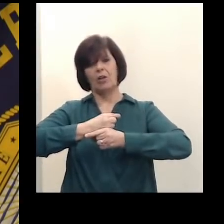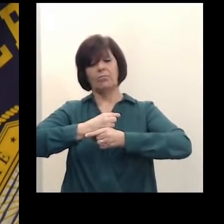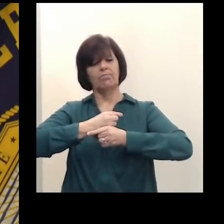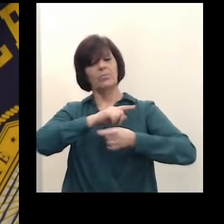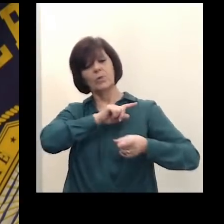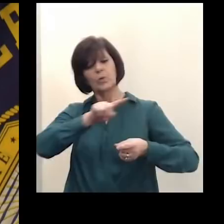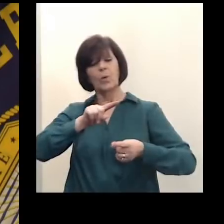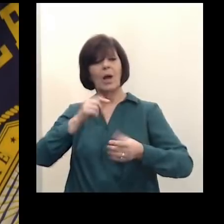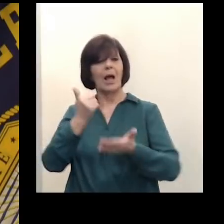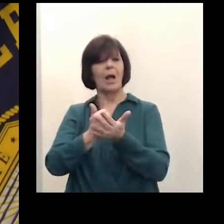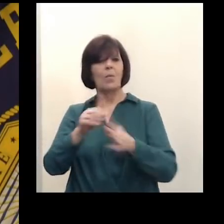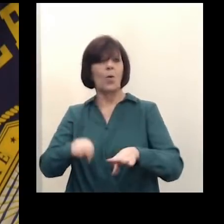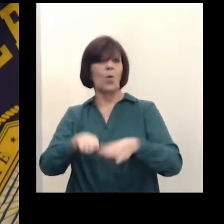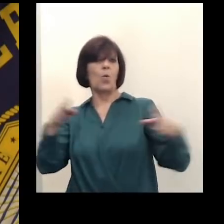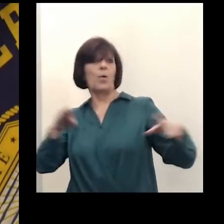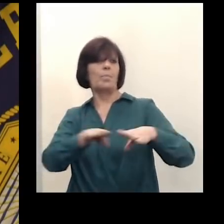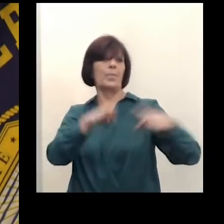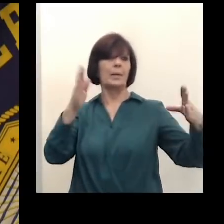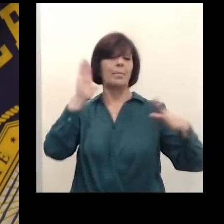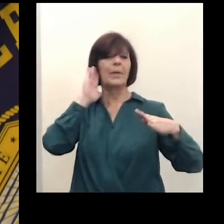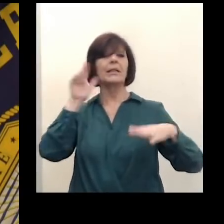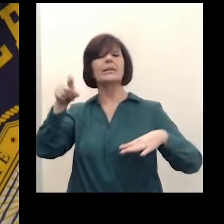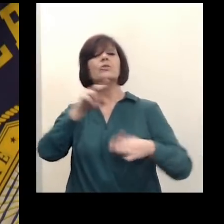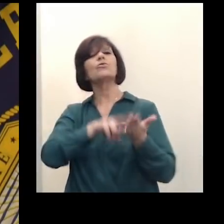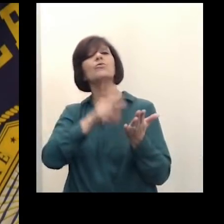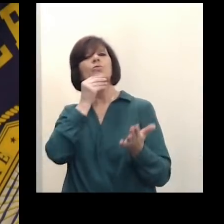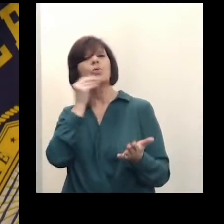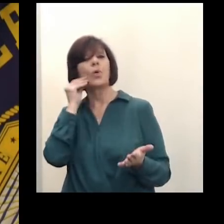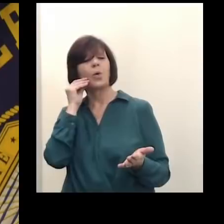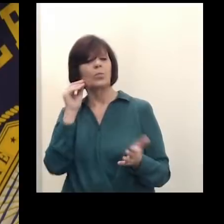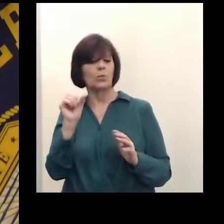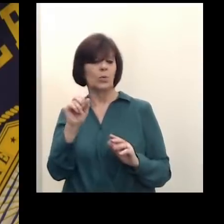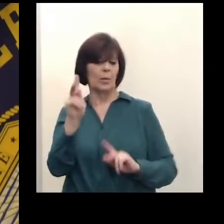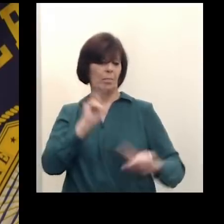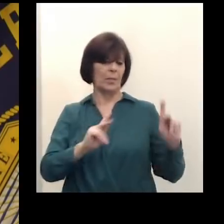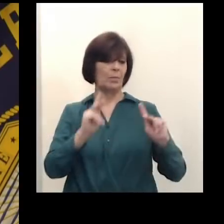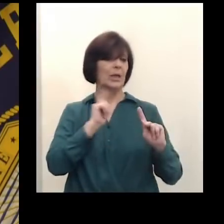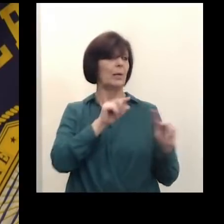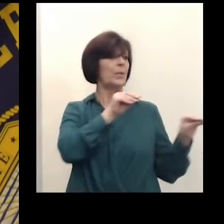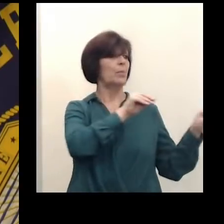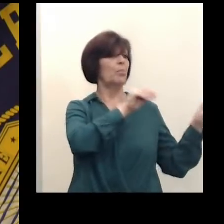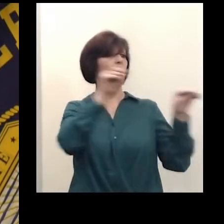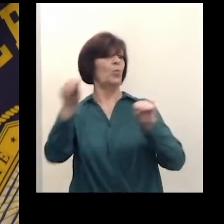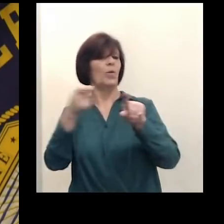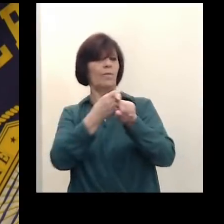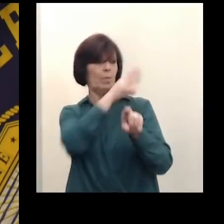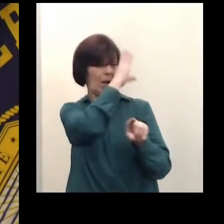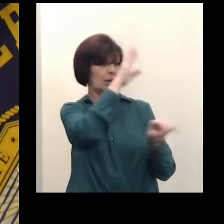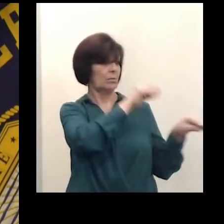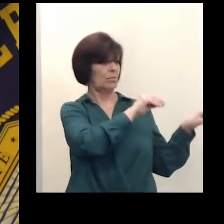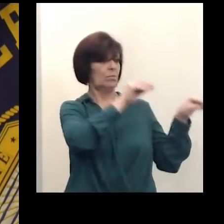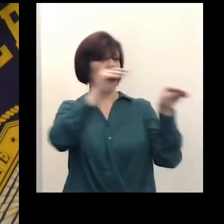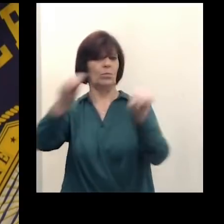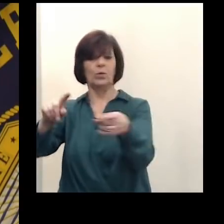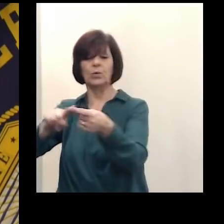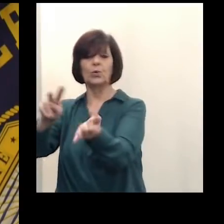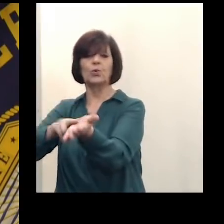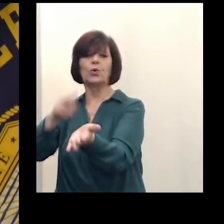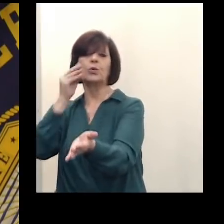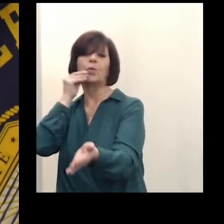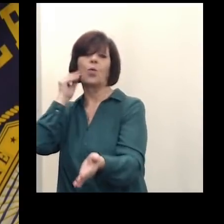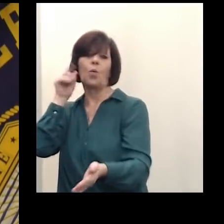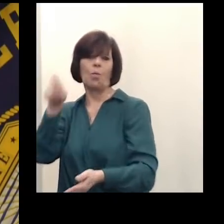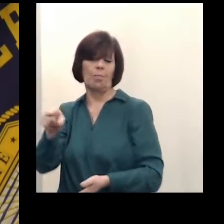more beds at the nursing homes so that individuals could be moved out of ECMC into the nursing home if they no longer